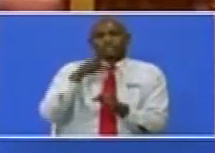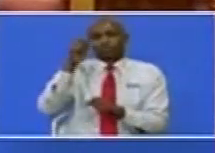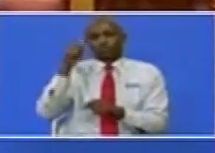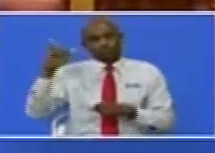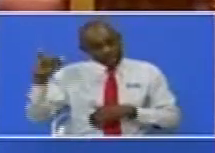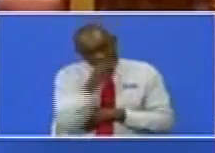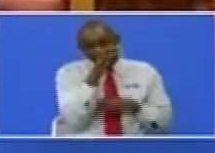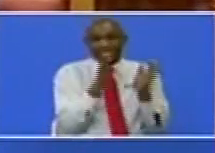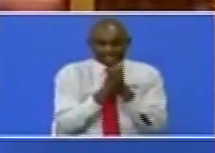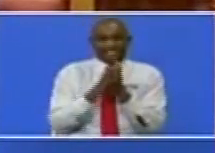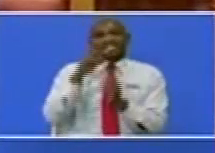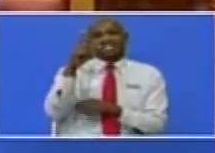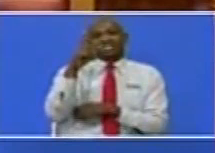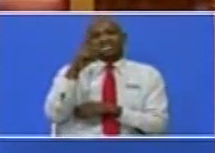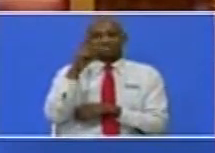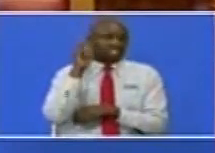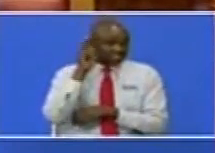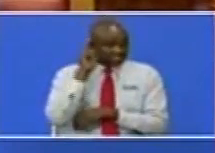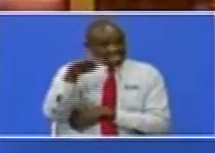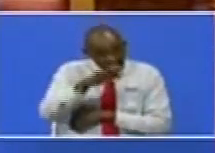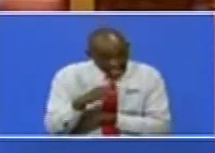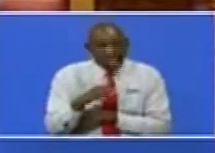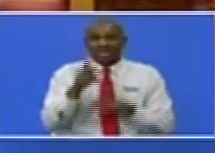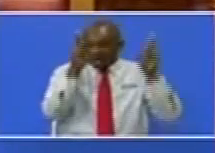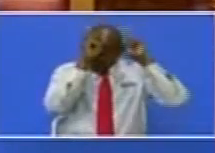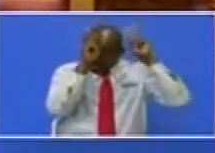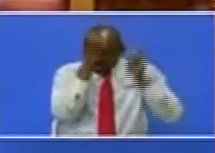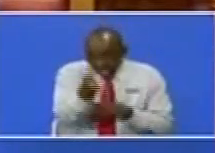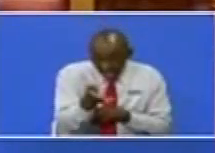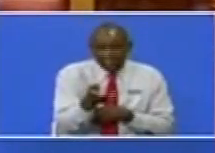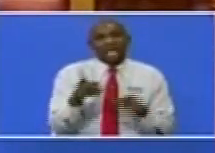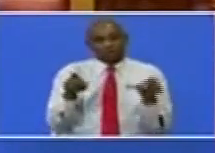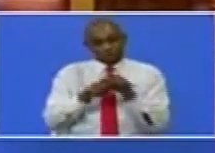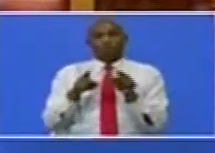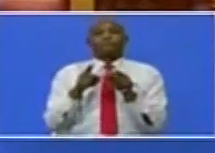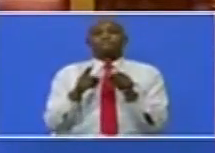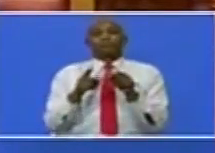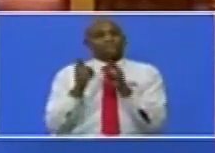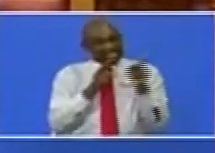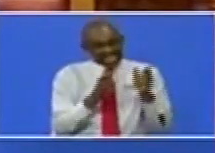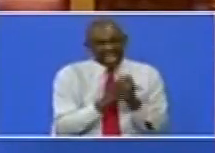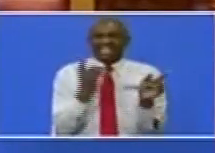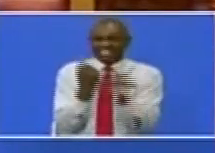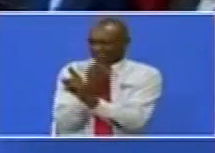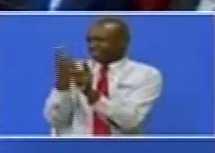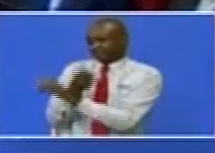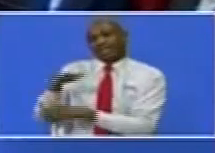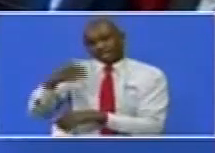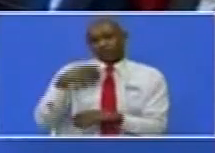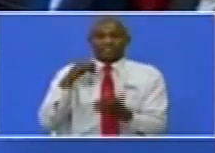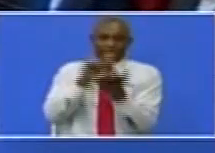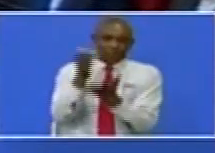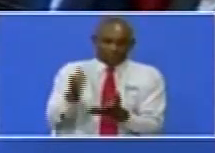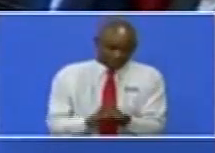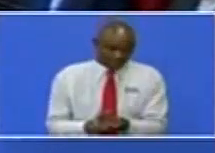in Kisii, which we hope to start soon, Kakamega, as well as Mandera, amongst many others. In the